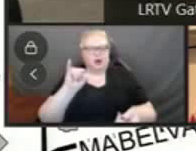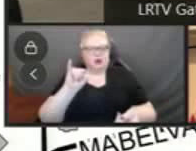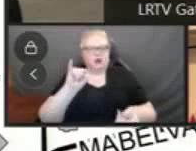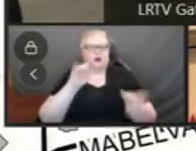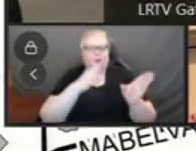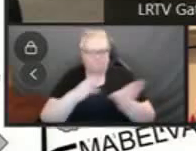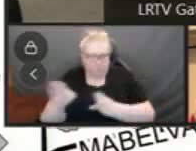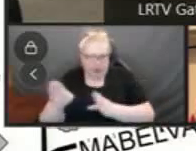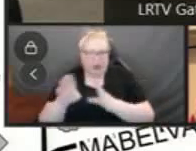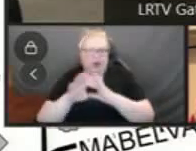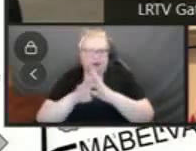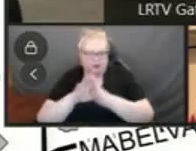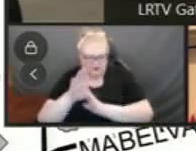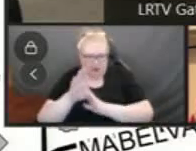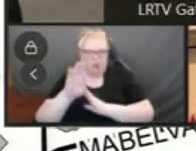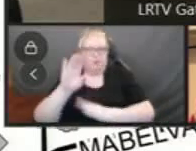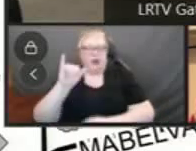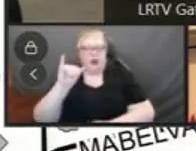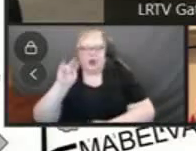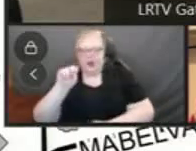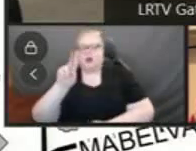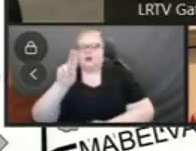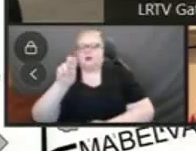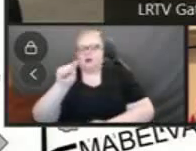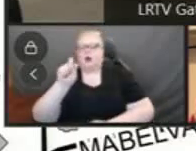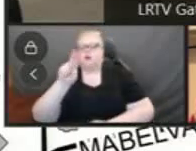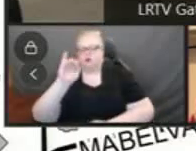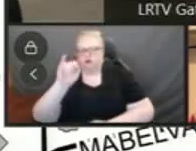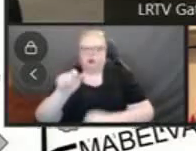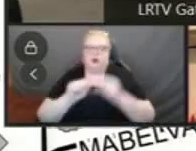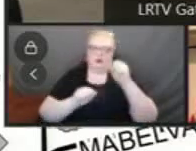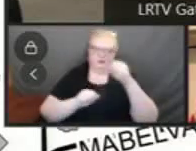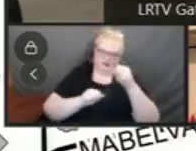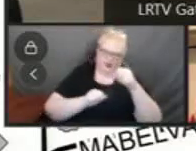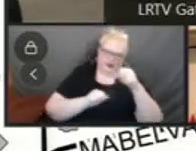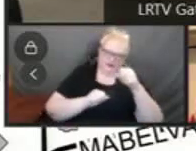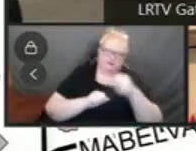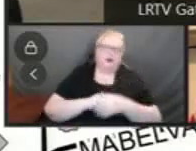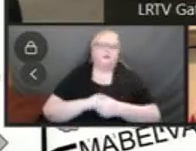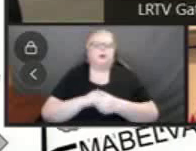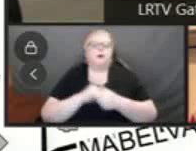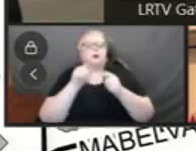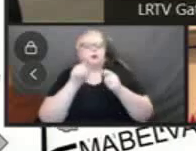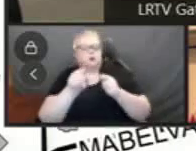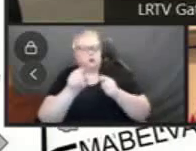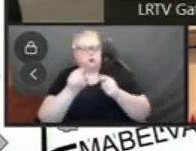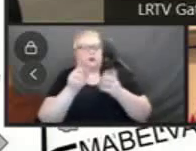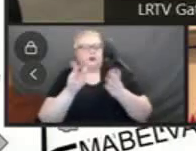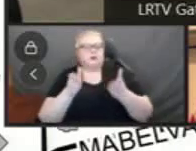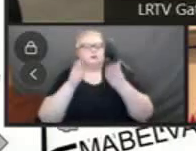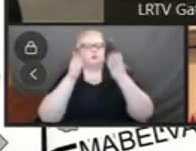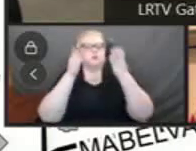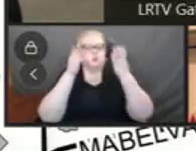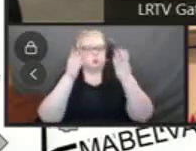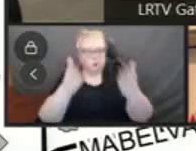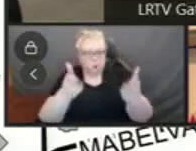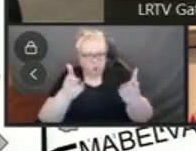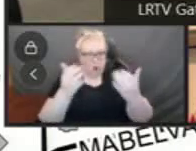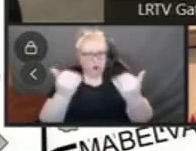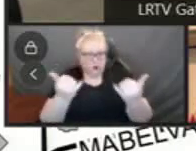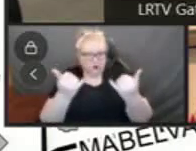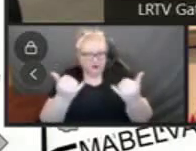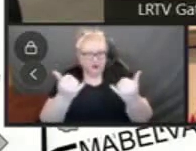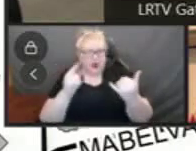Planned Development Industrial. That's correct. Okay. And so, based on this proposal, then the only thing that